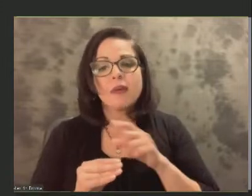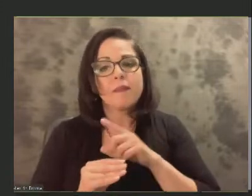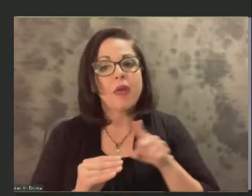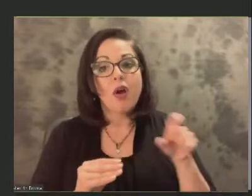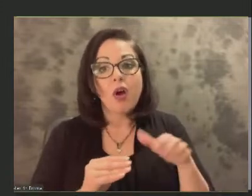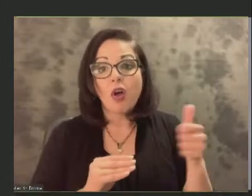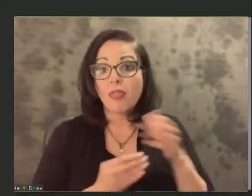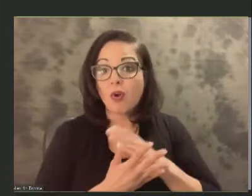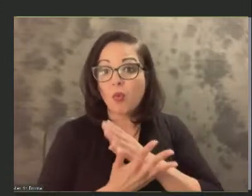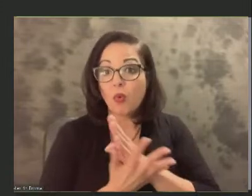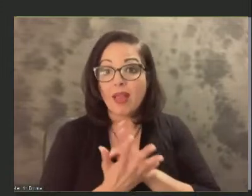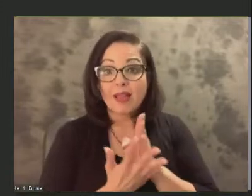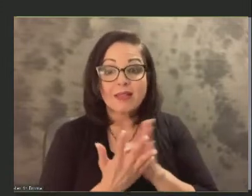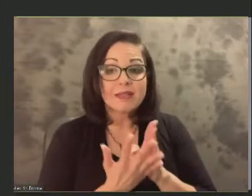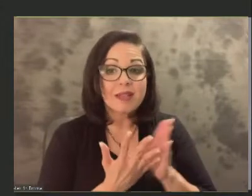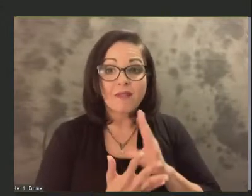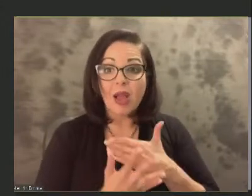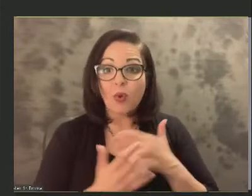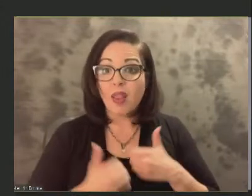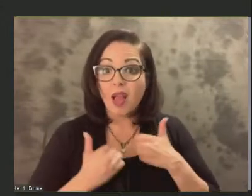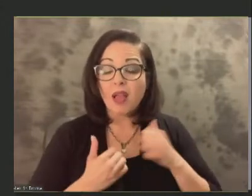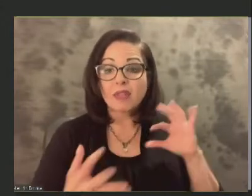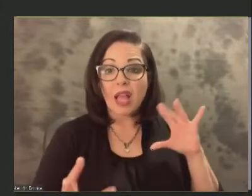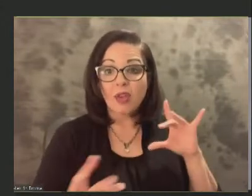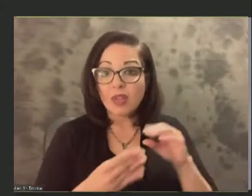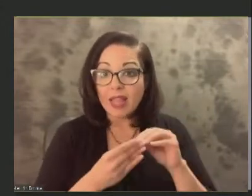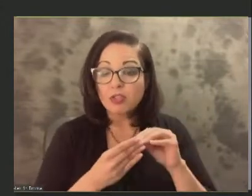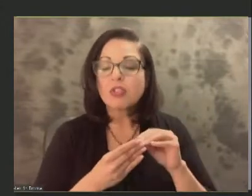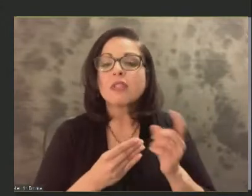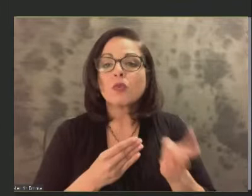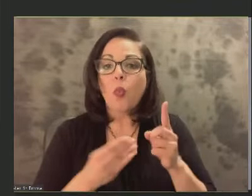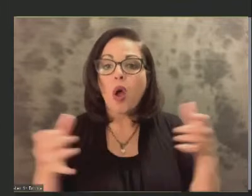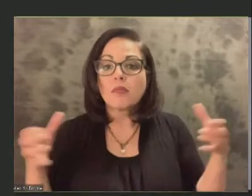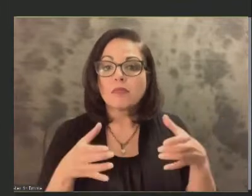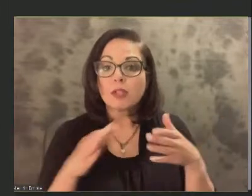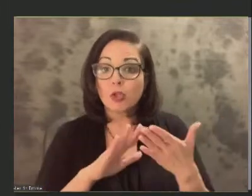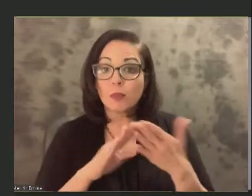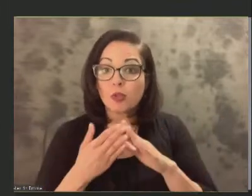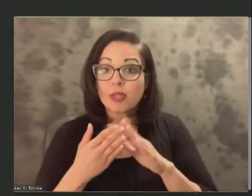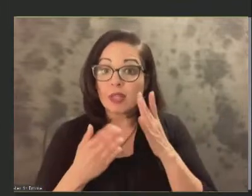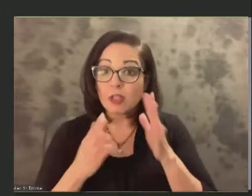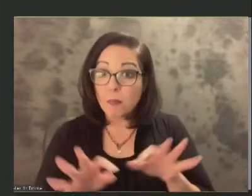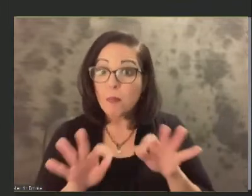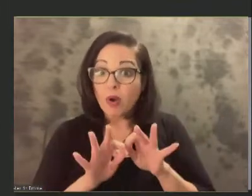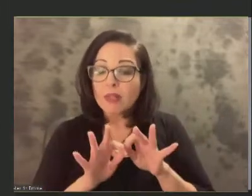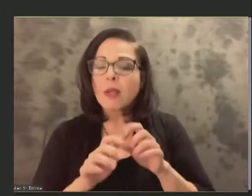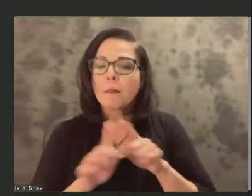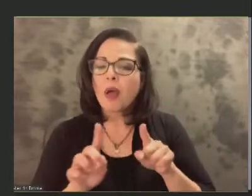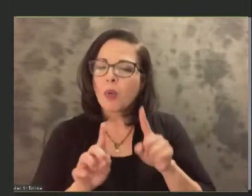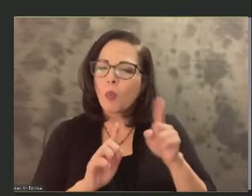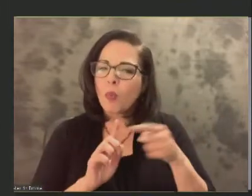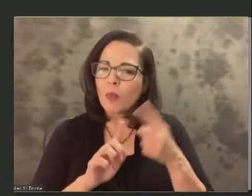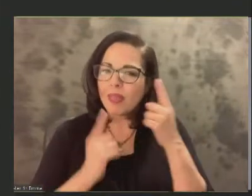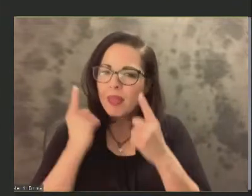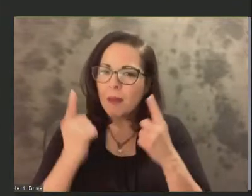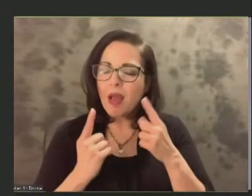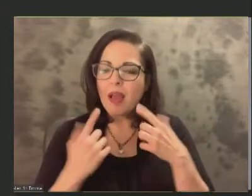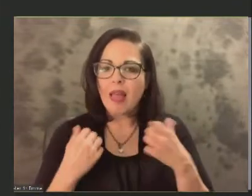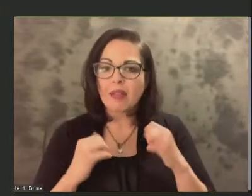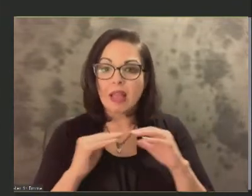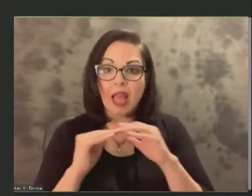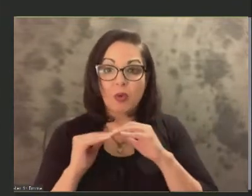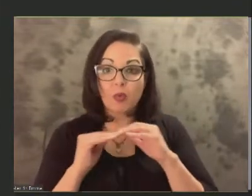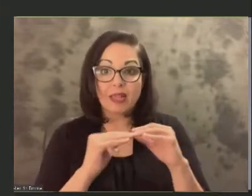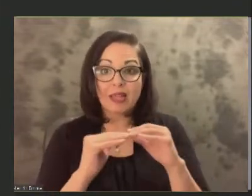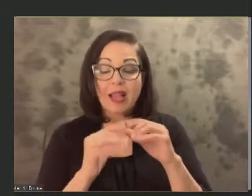our lives, aggregation and coming together as one community is so important. But I think when we think about health equity and